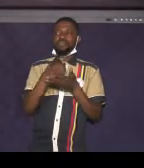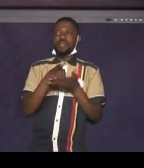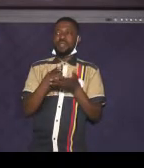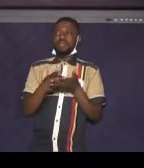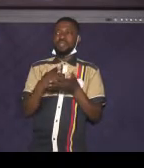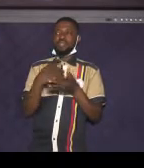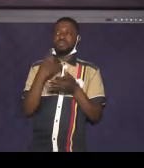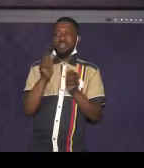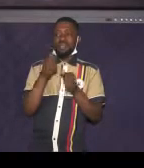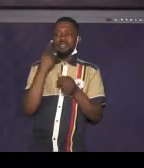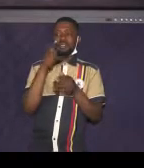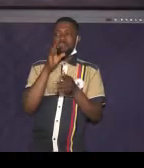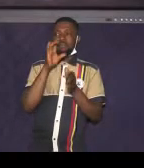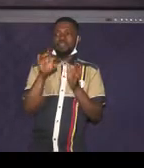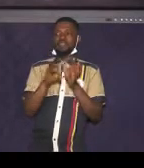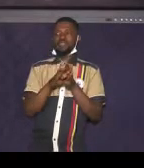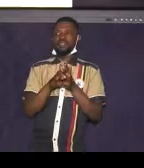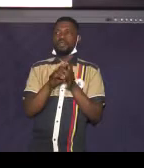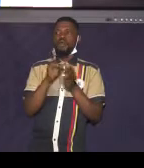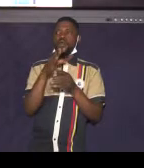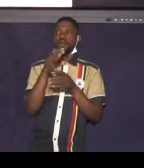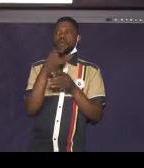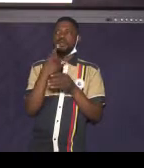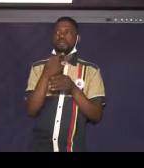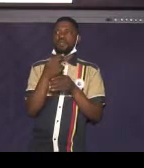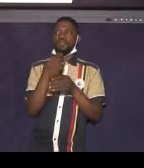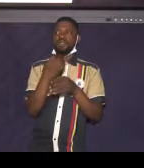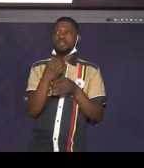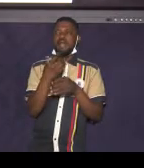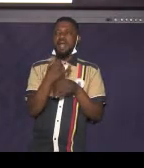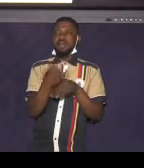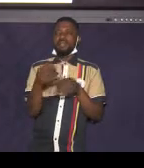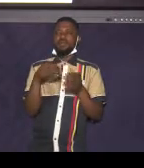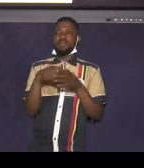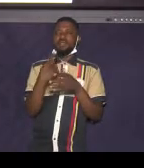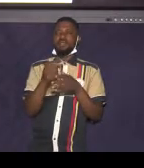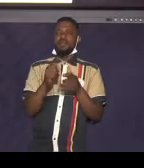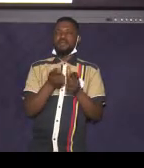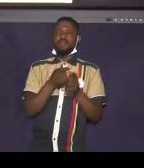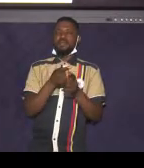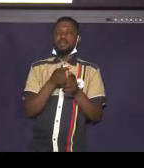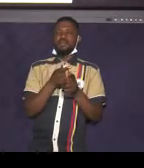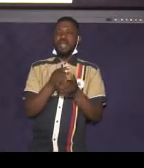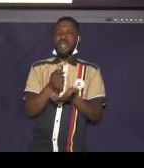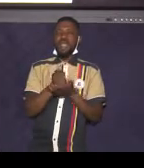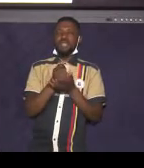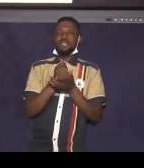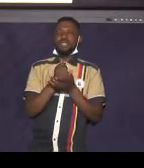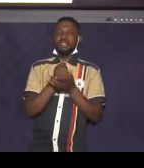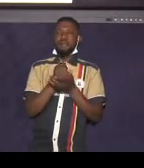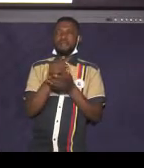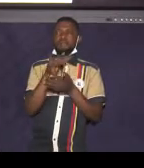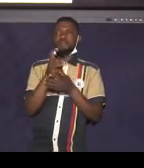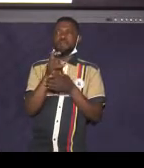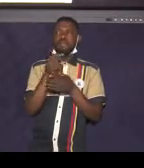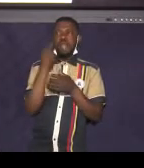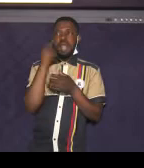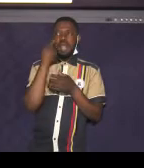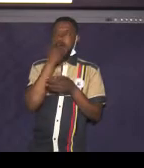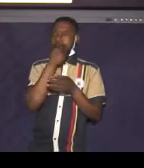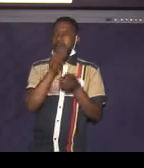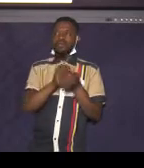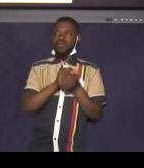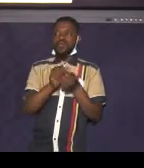see the picture, is one of the items in the first aid box. Eye wash solution, look at the